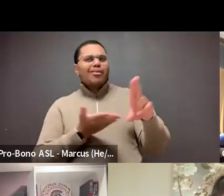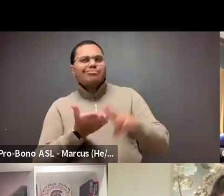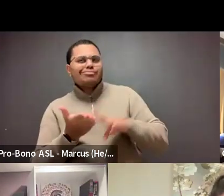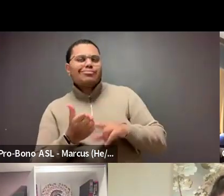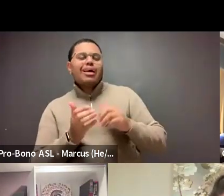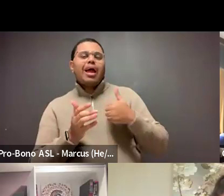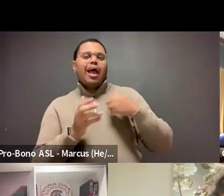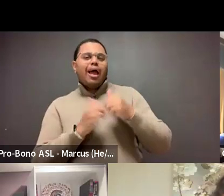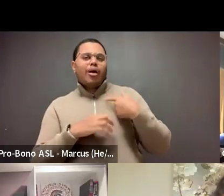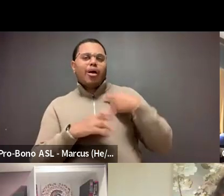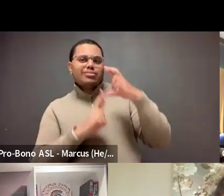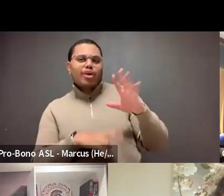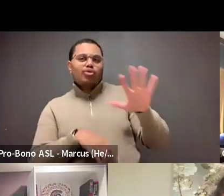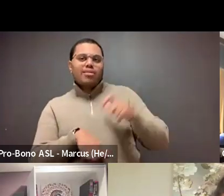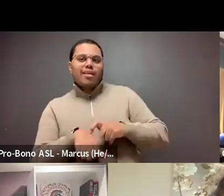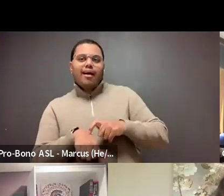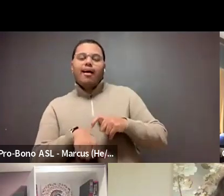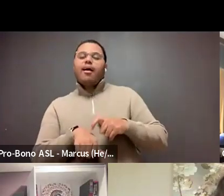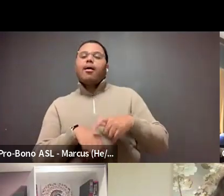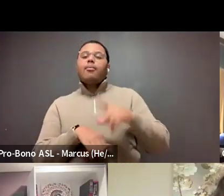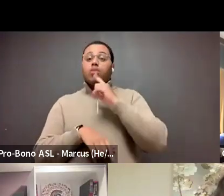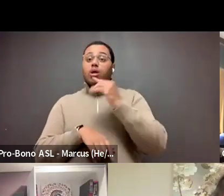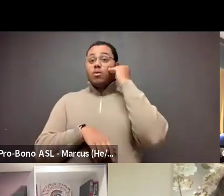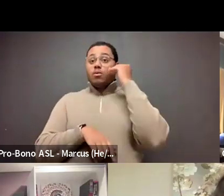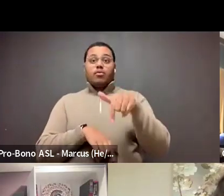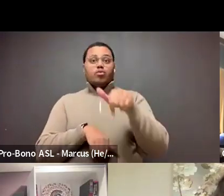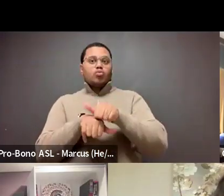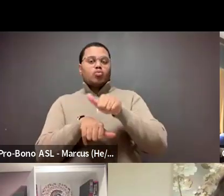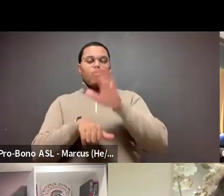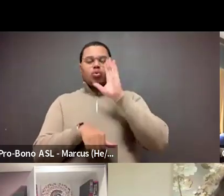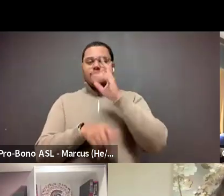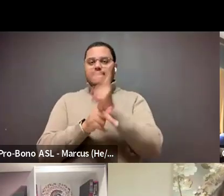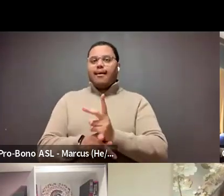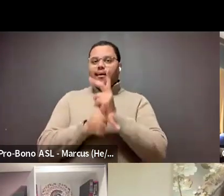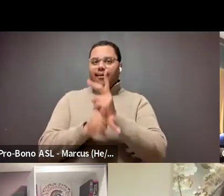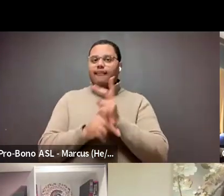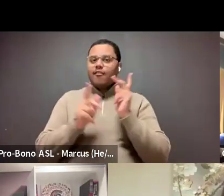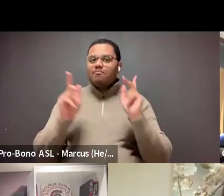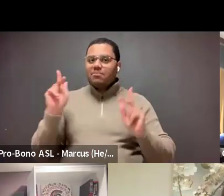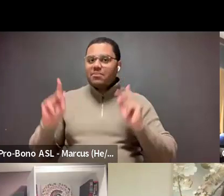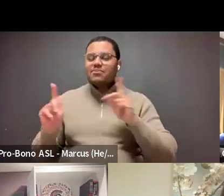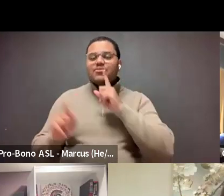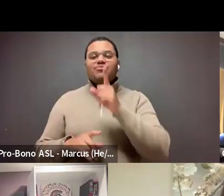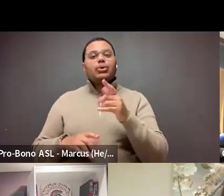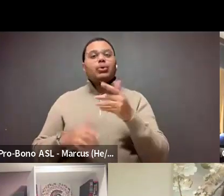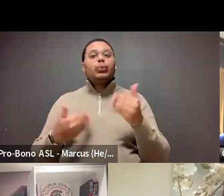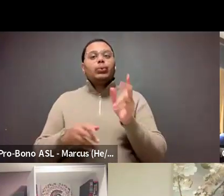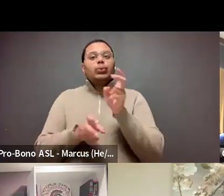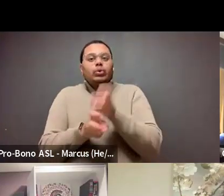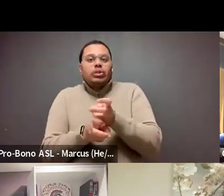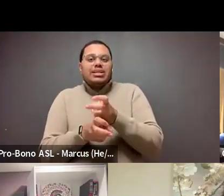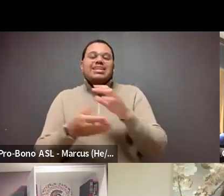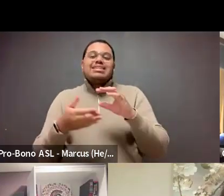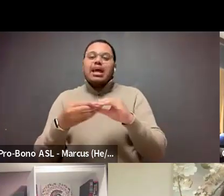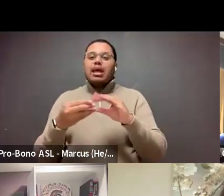your time? Because knowing that this work is about taking care of people, it's also very difficult to say like,